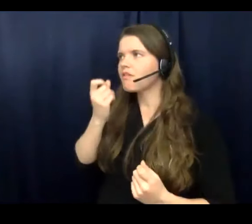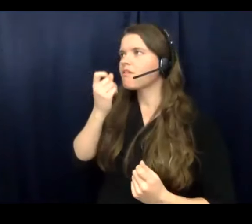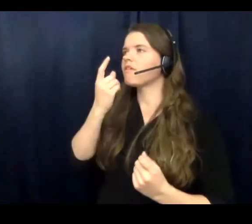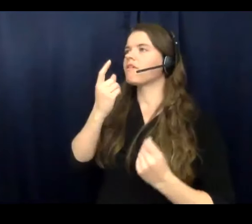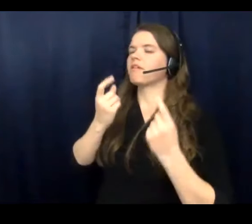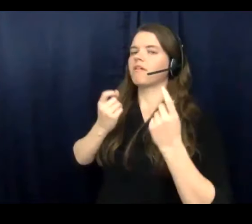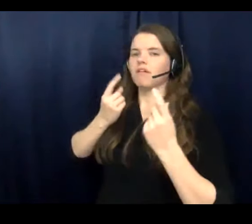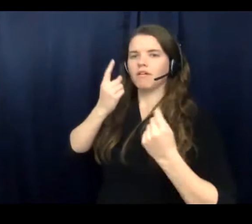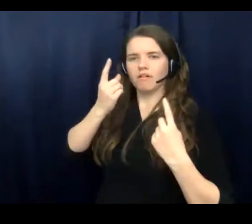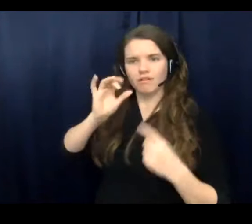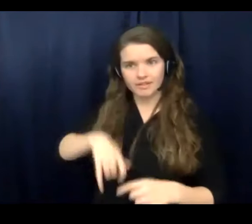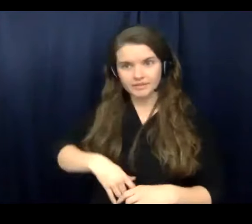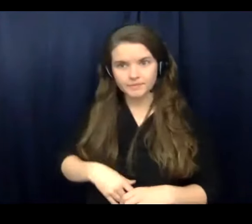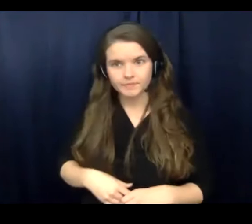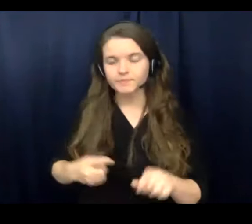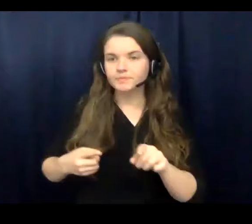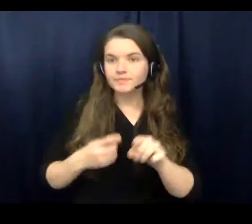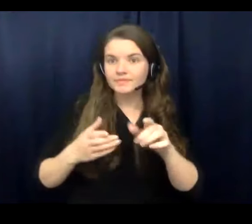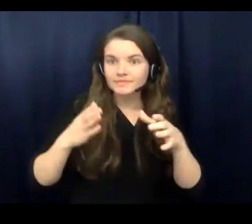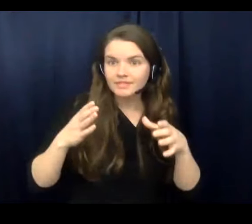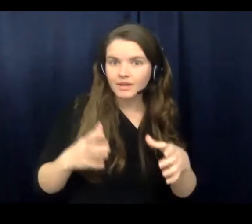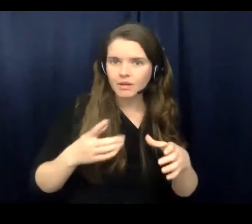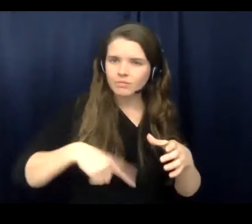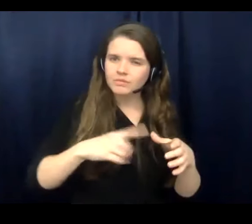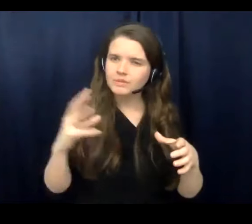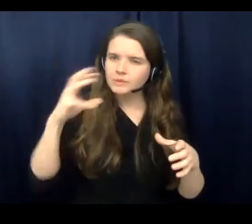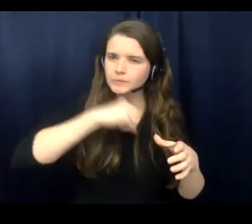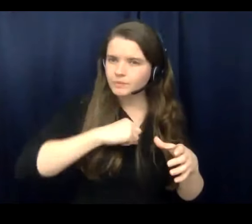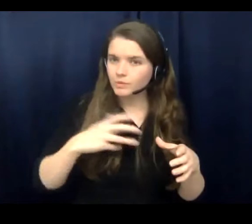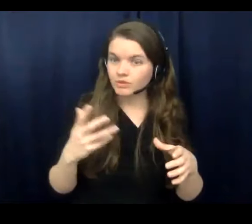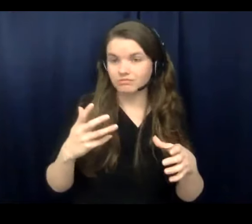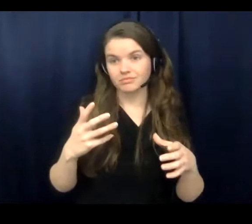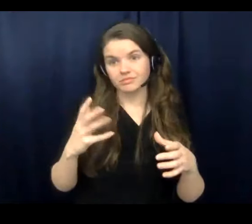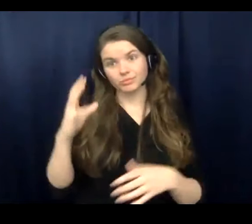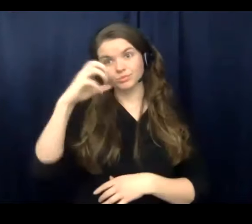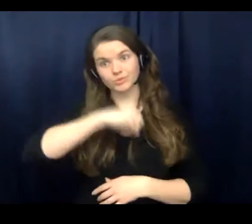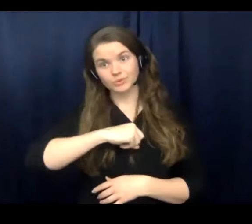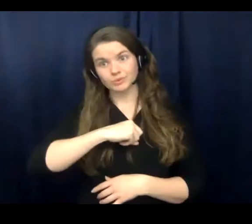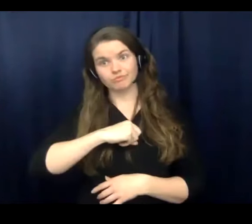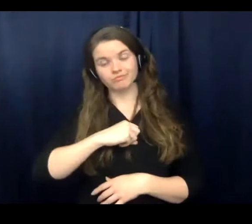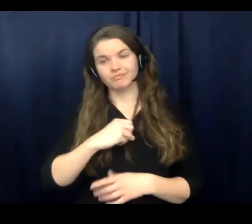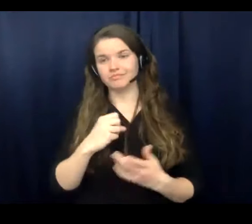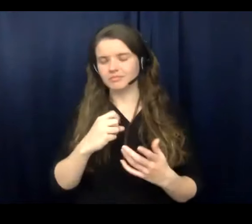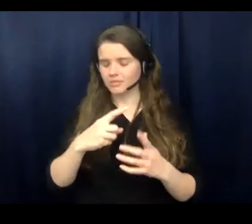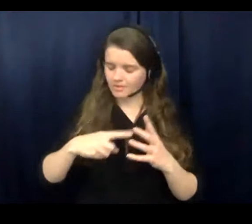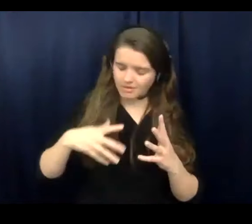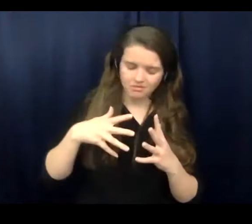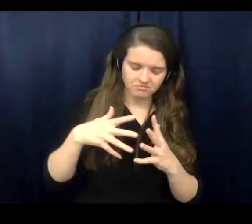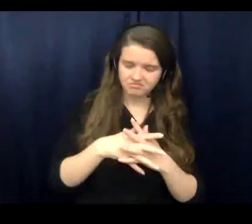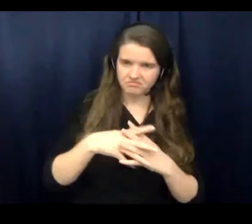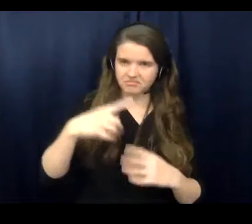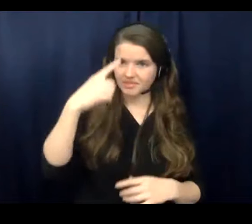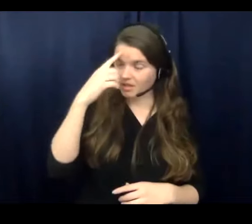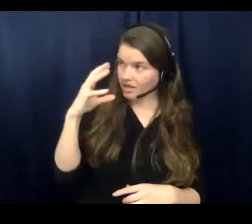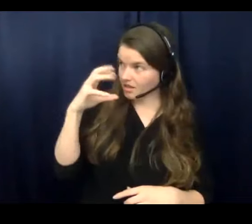the disciples assumed, it's a major presumption, but they had it so much ingrained in their mind, that he was going to come